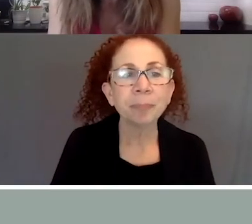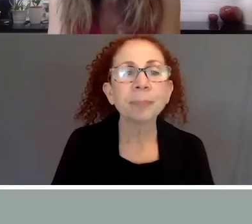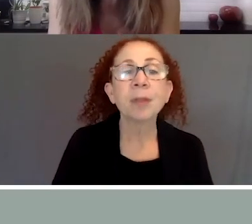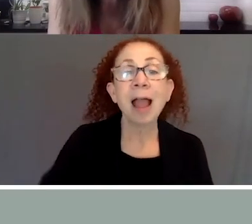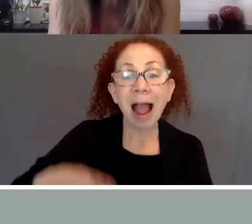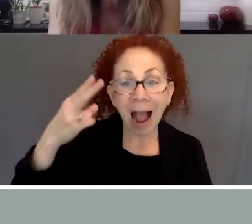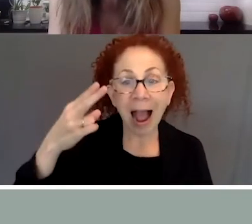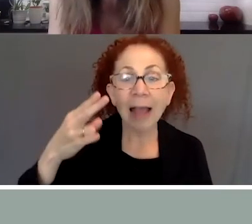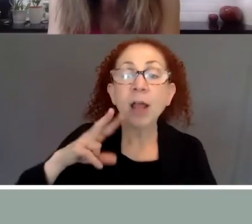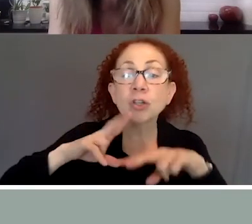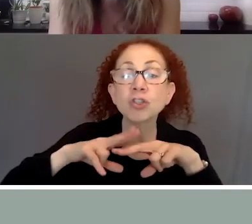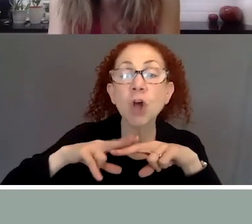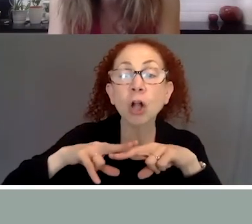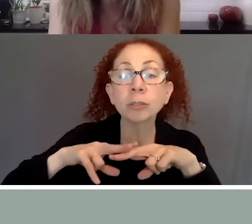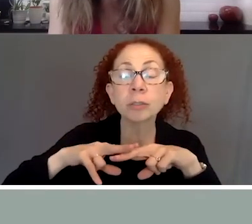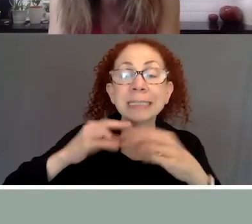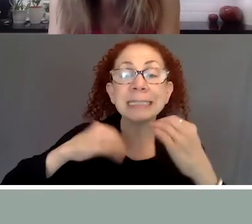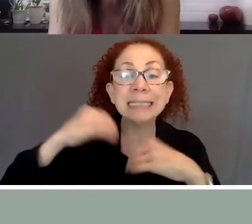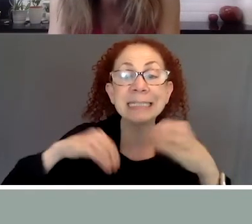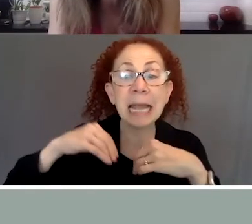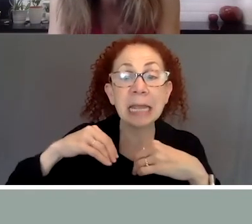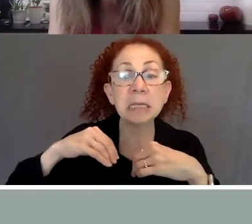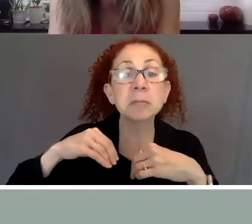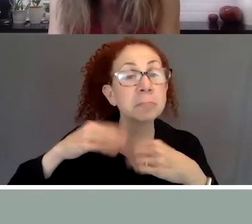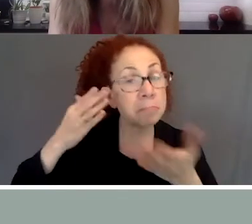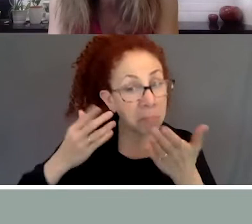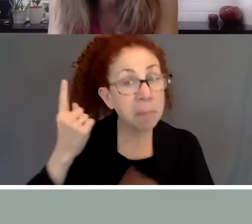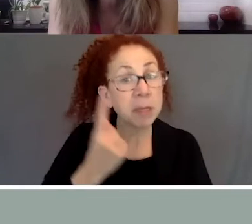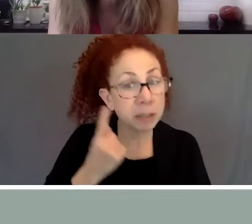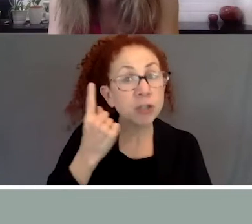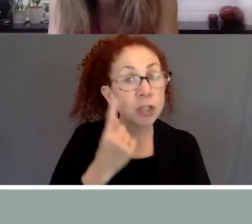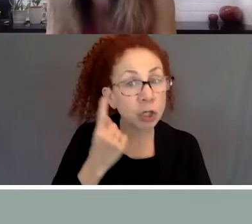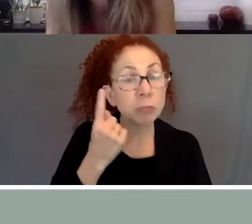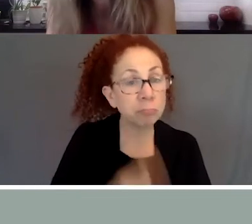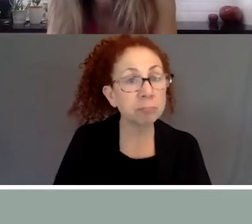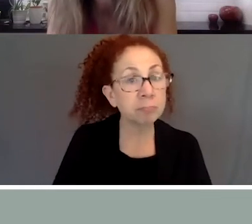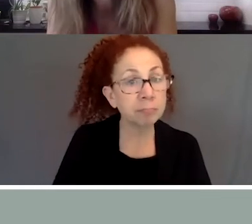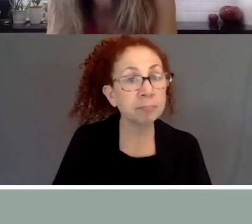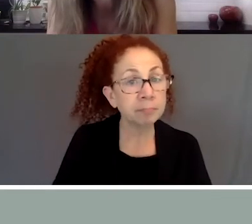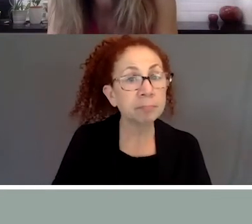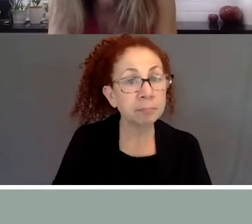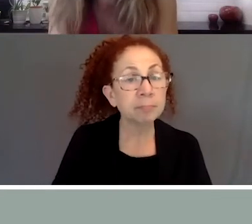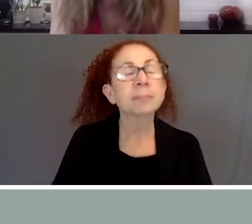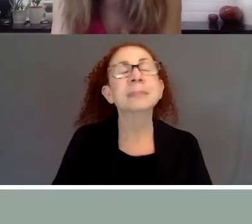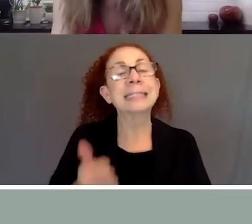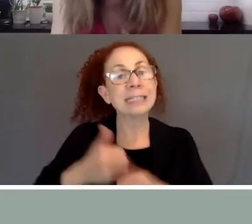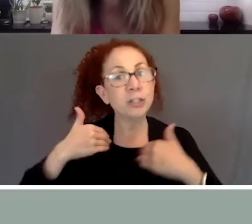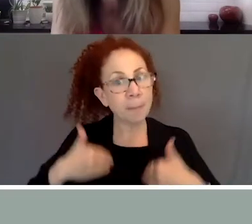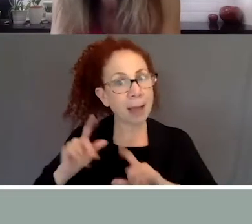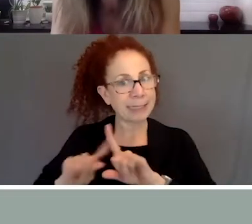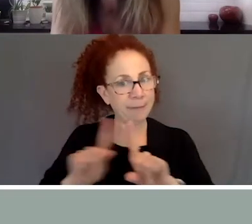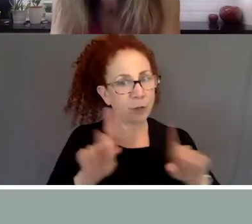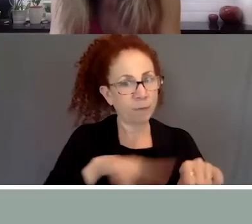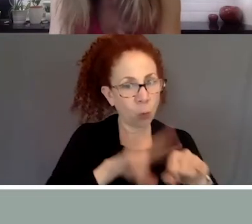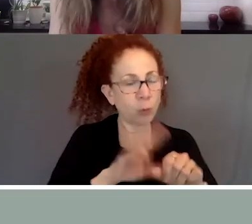salt intake might be something that you wanna think about adjusting. Now, again, everyone's different. So listen, if you're in